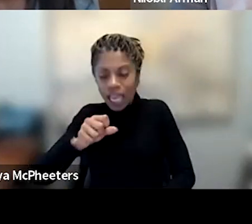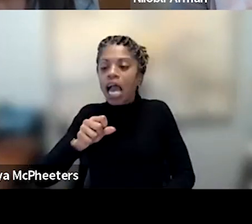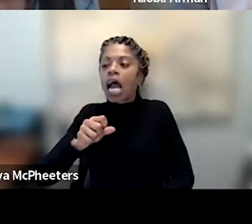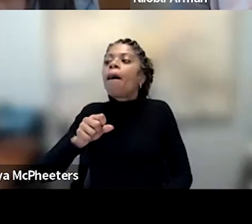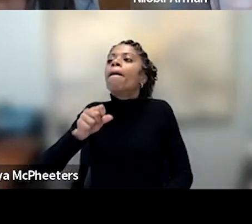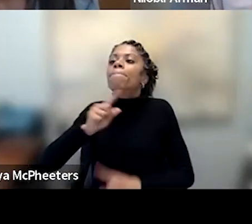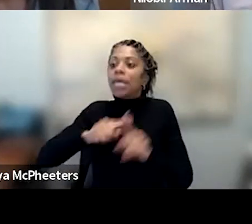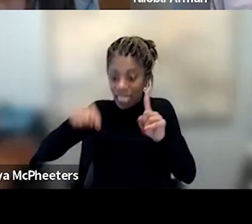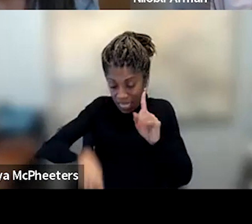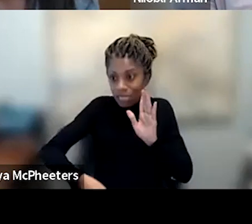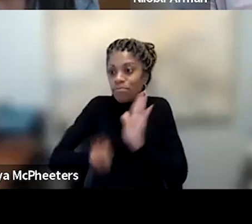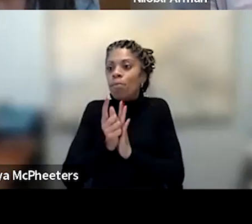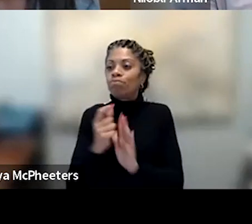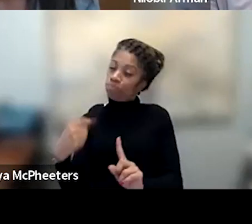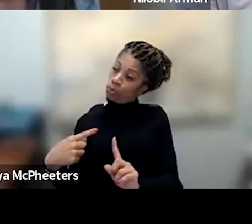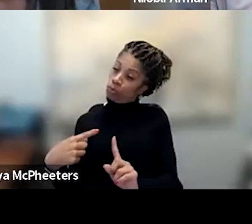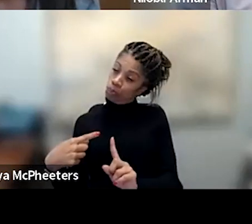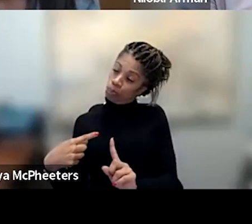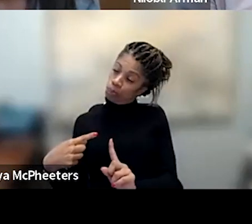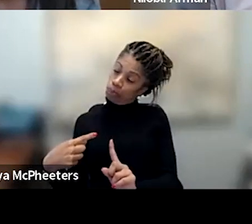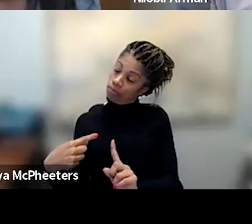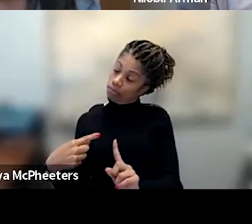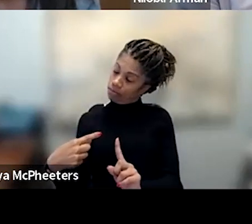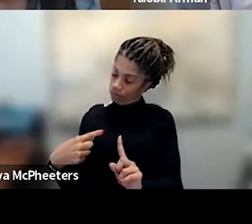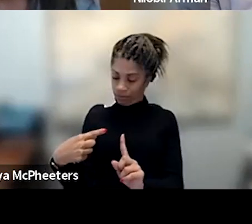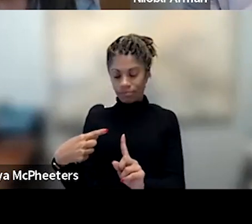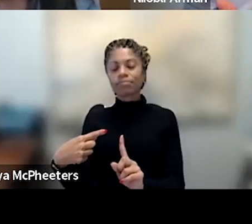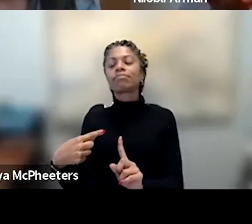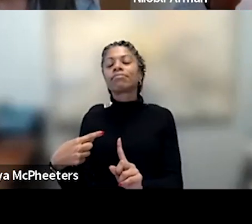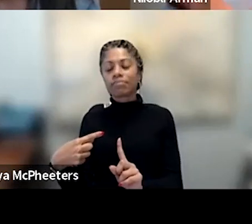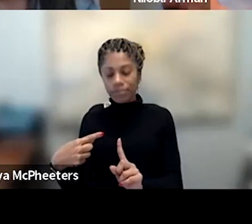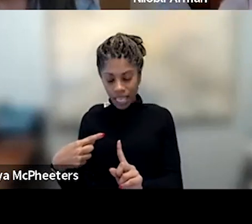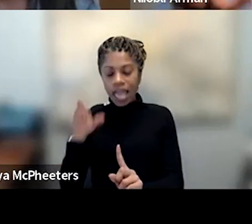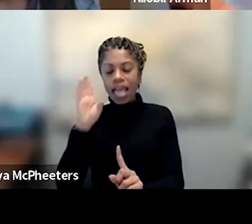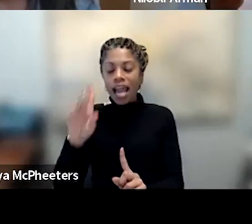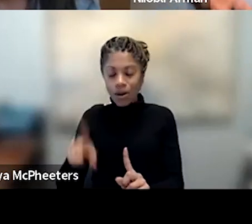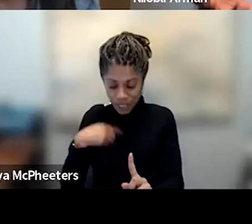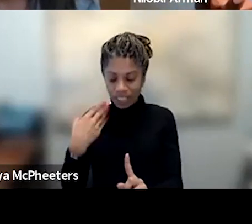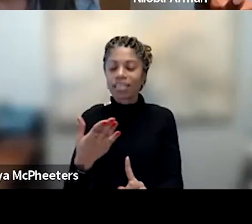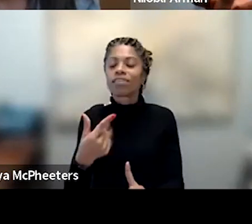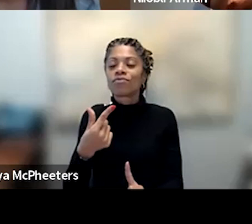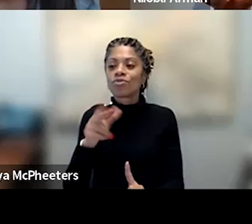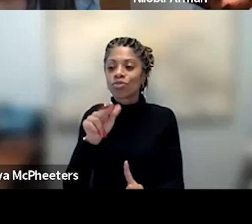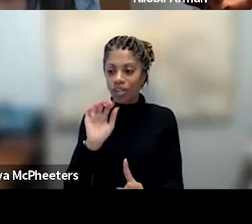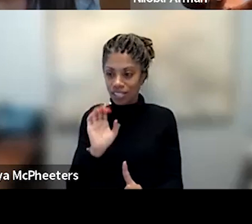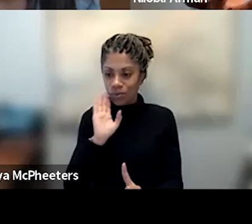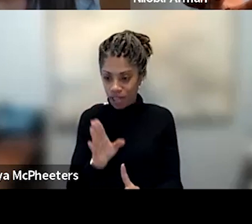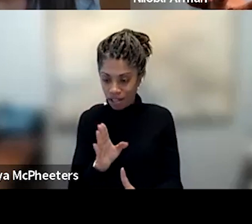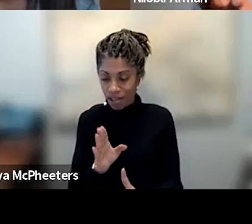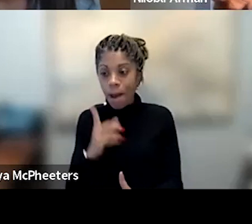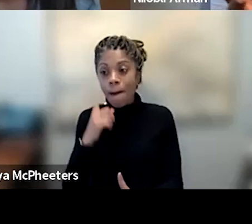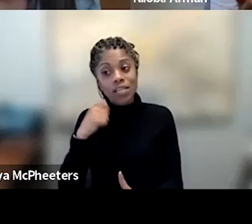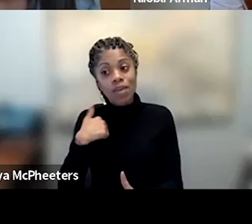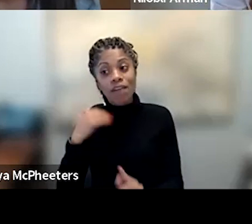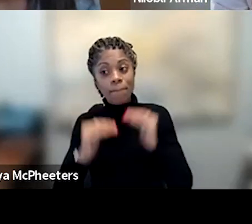served outweighs me being triggered right now. So I am gonna lean and give you grace. And there's a balance here, because what we're talking about